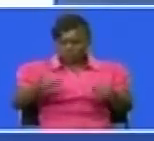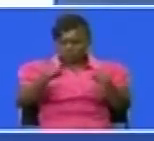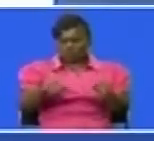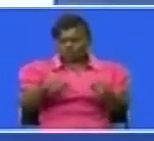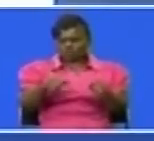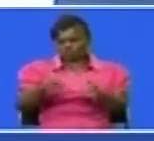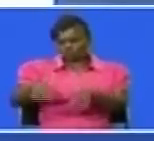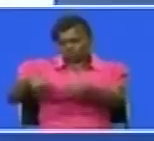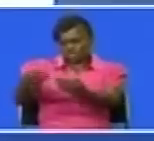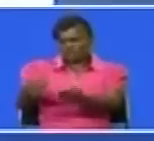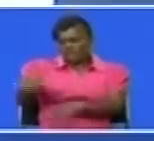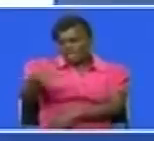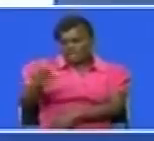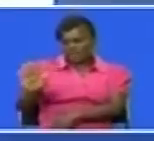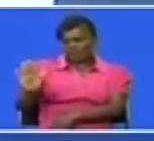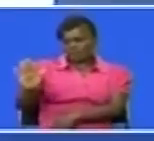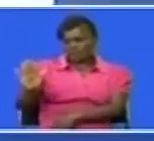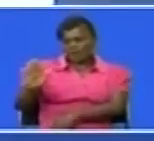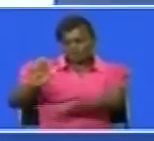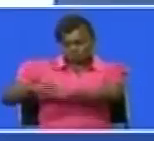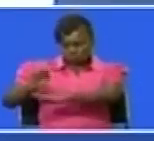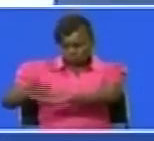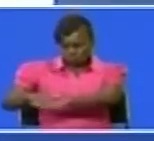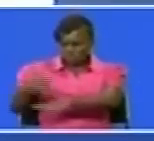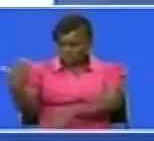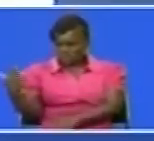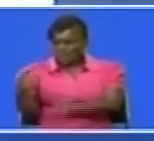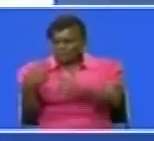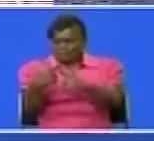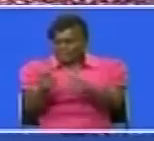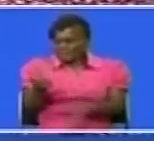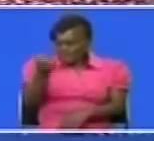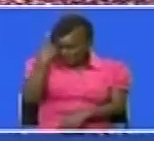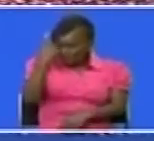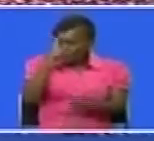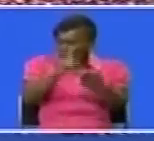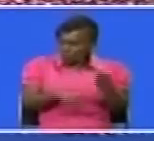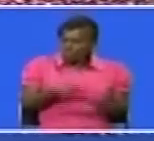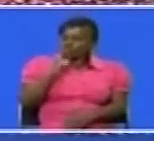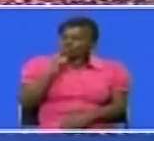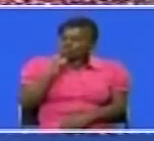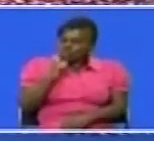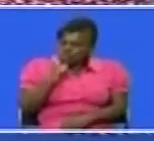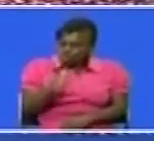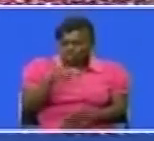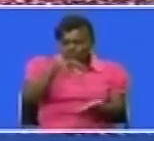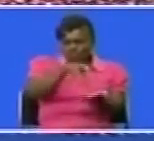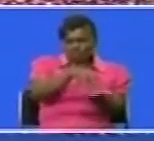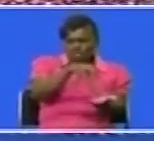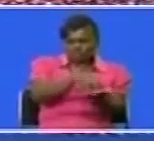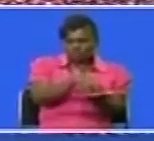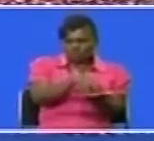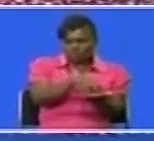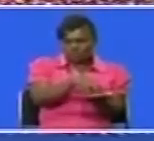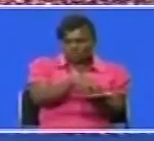regions certain advantages, you know. But we've got to understand that it's not the case that the state